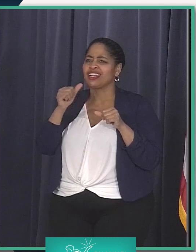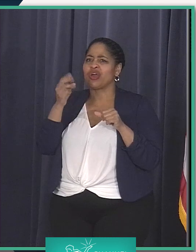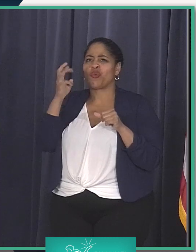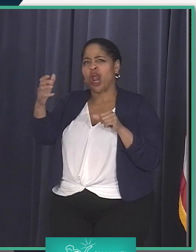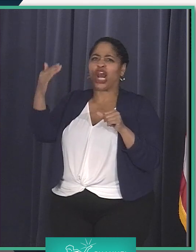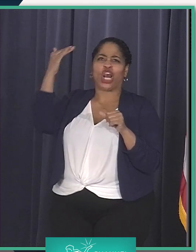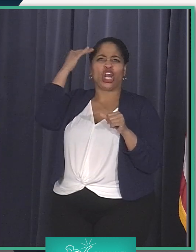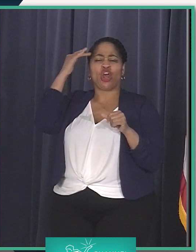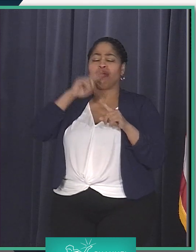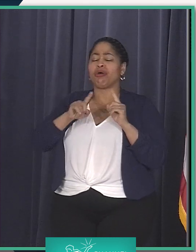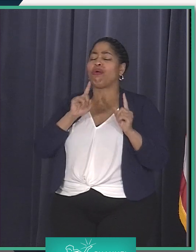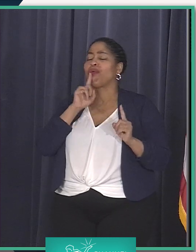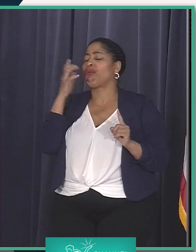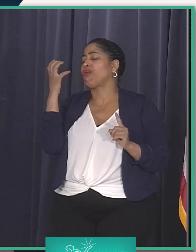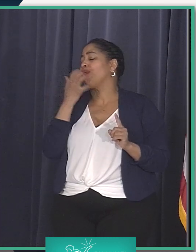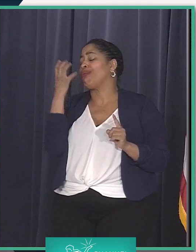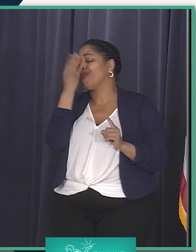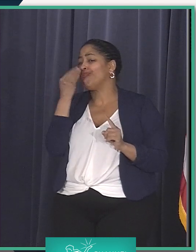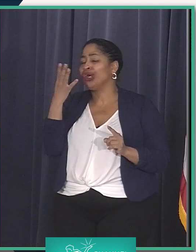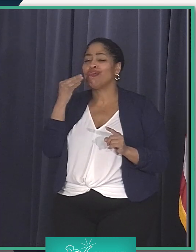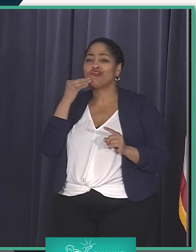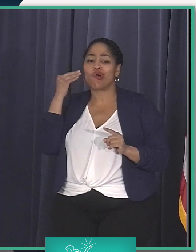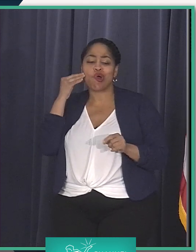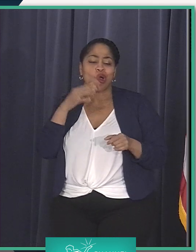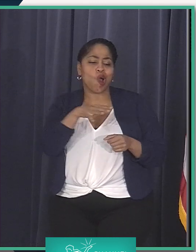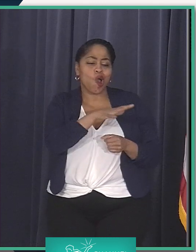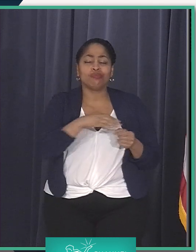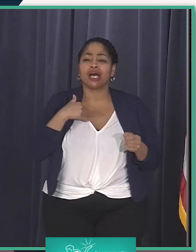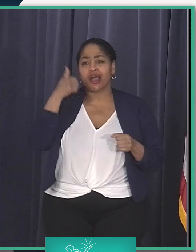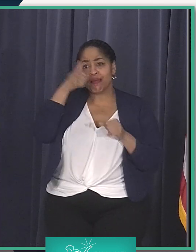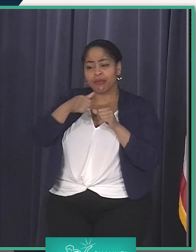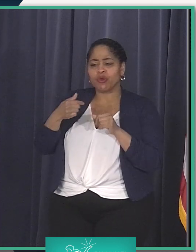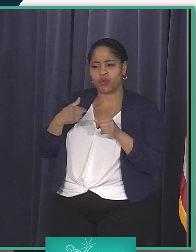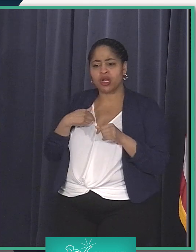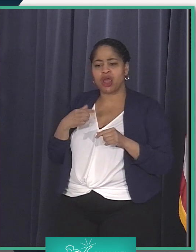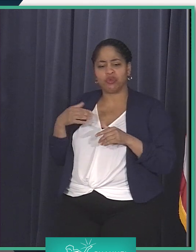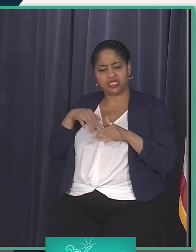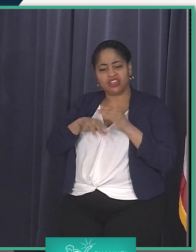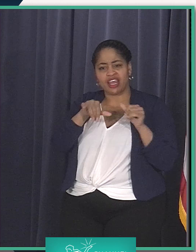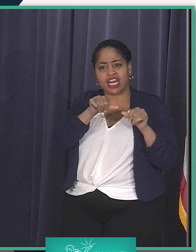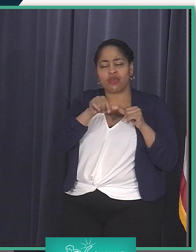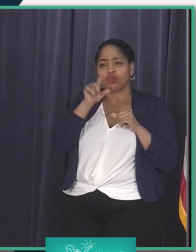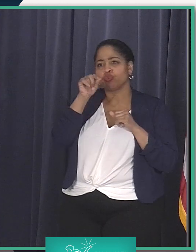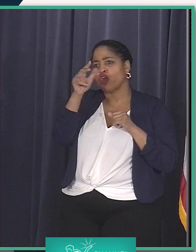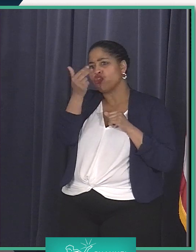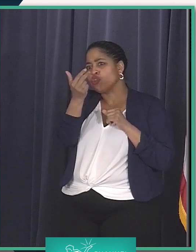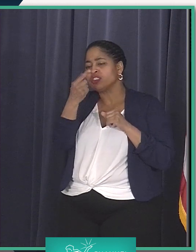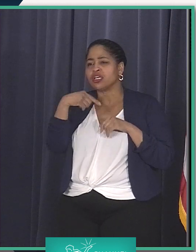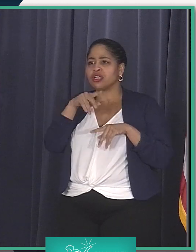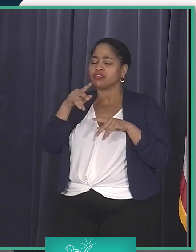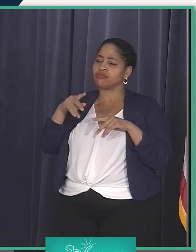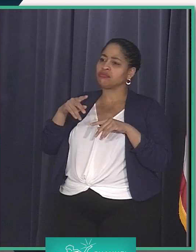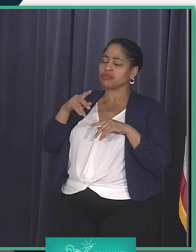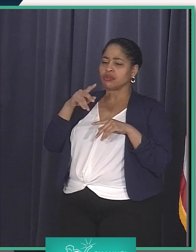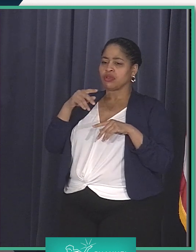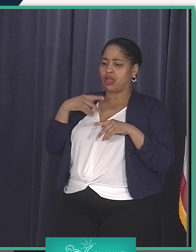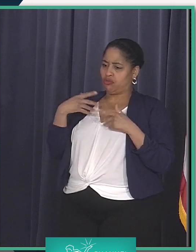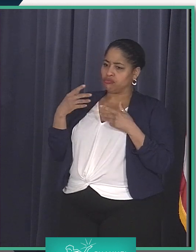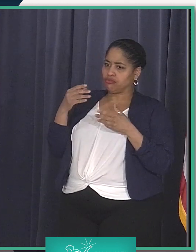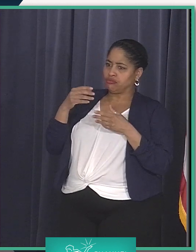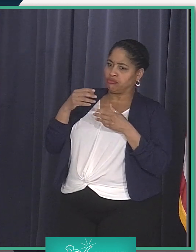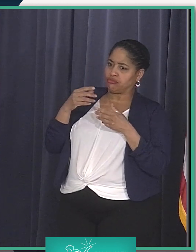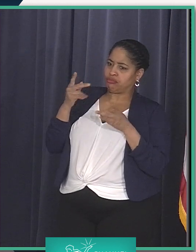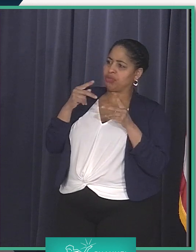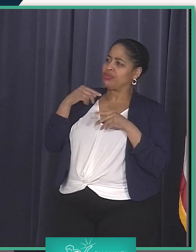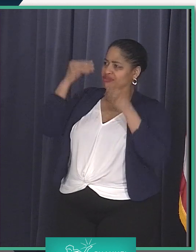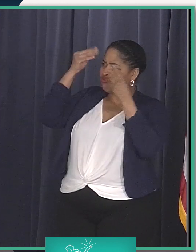homes along the waterfront. And I know when I was campaigning there in 2013, people said, nobody